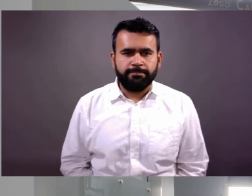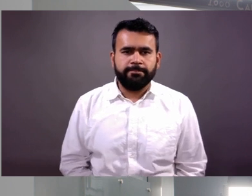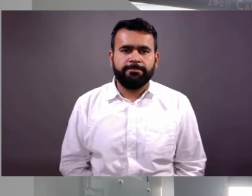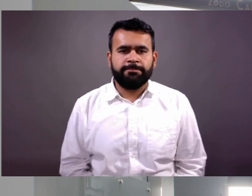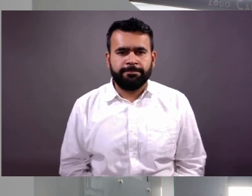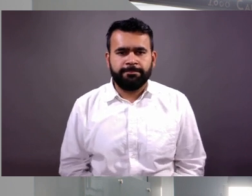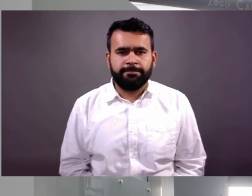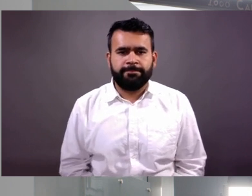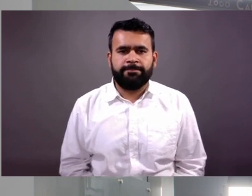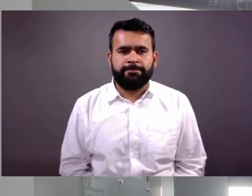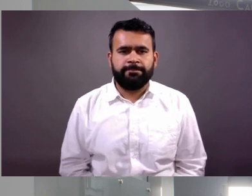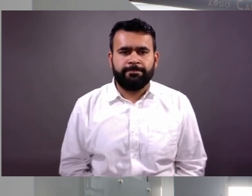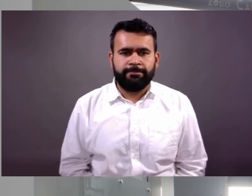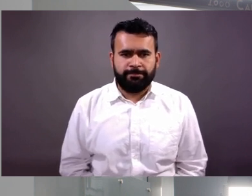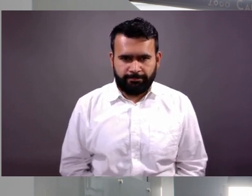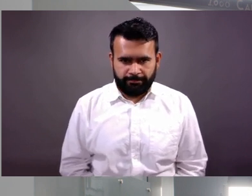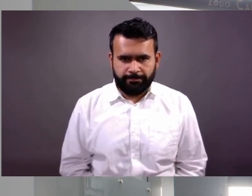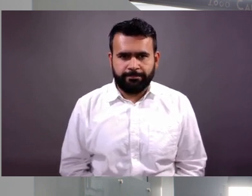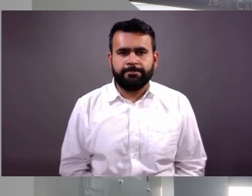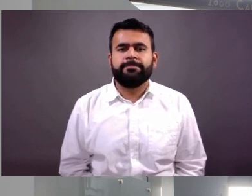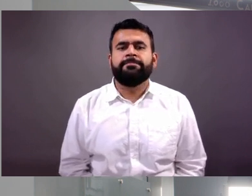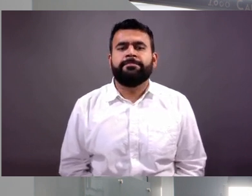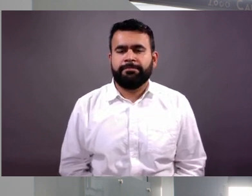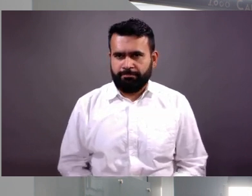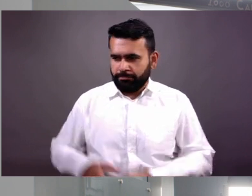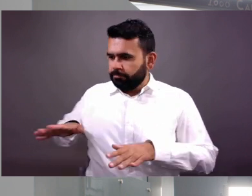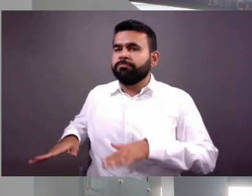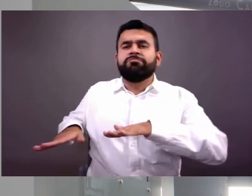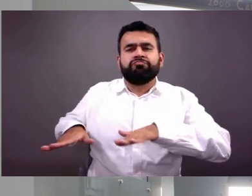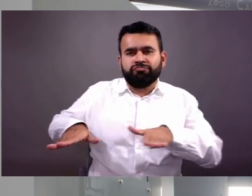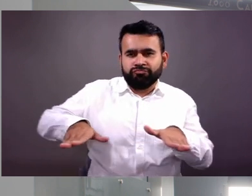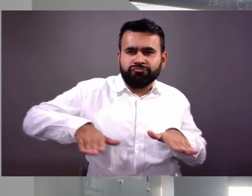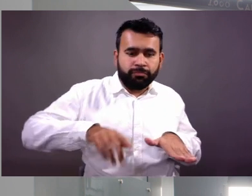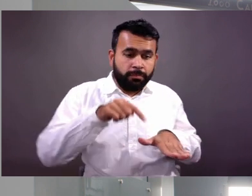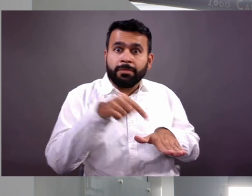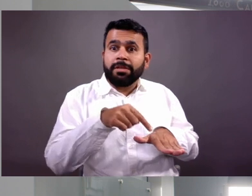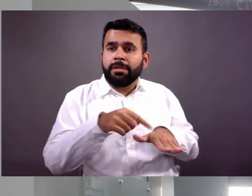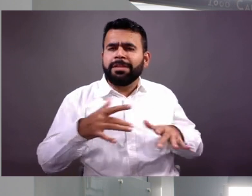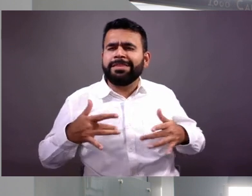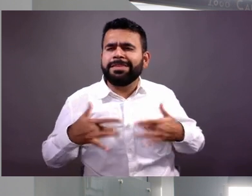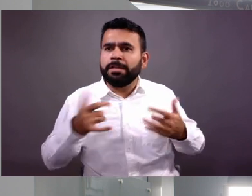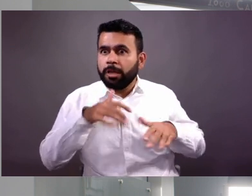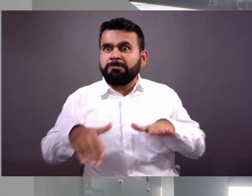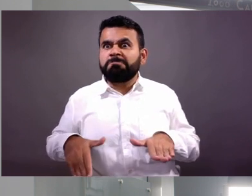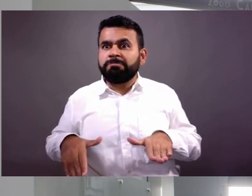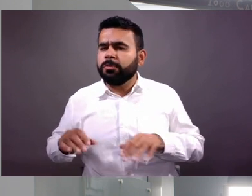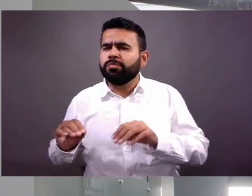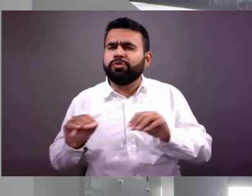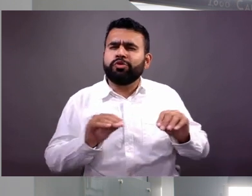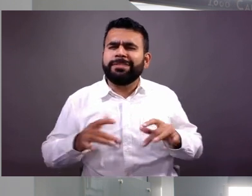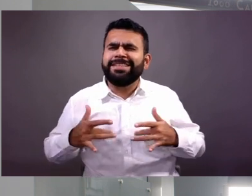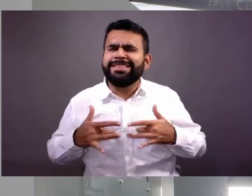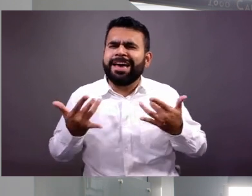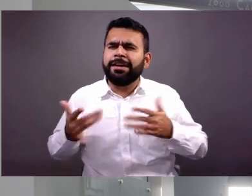Let's try one again. 5, 6, 7, 8, step, pivot, tap, and then you're going to step out with your